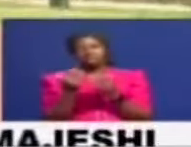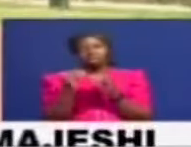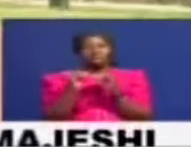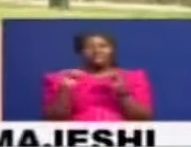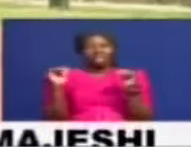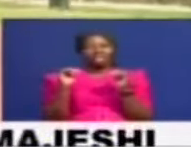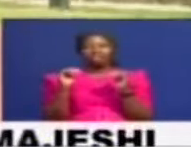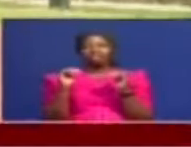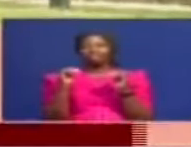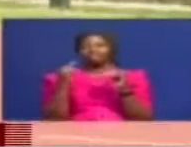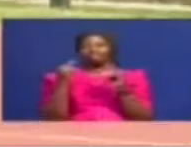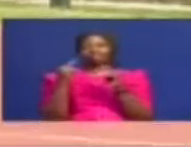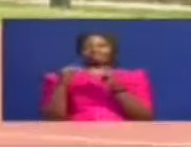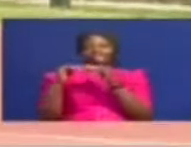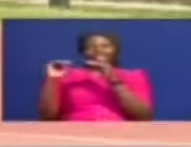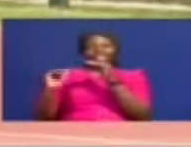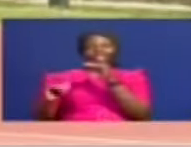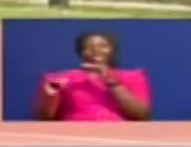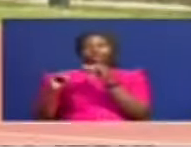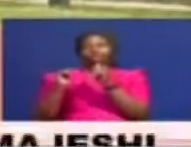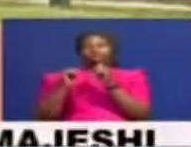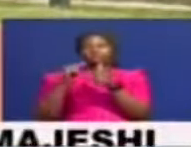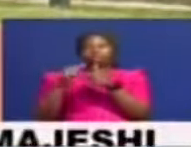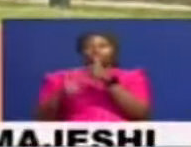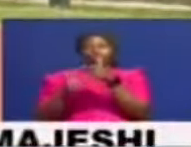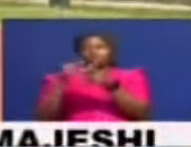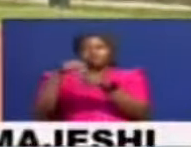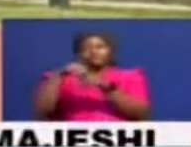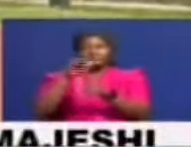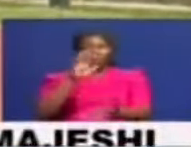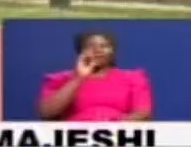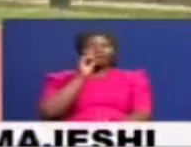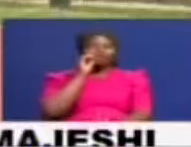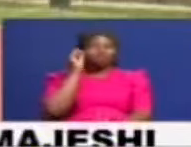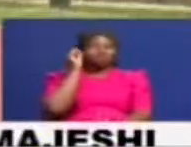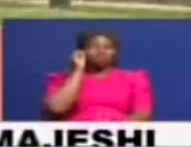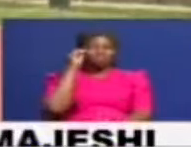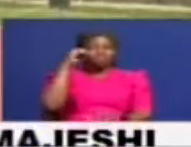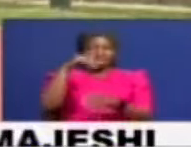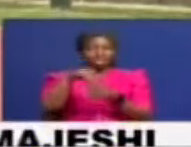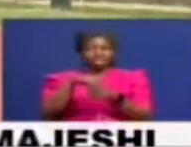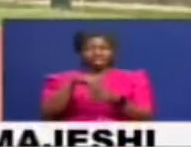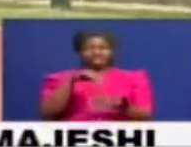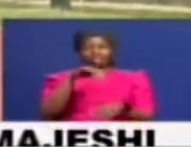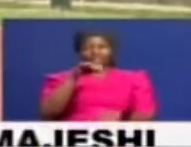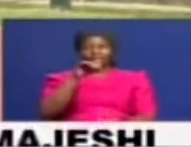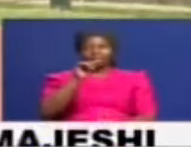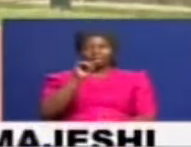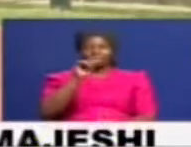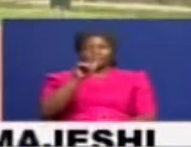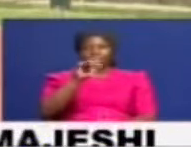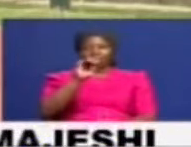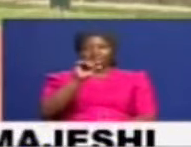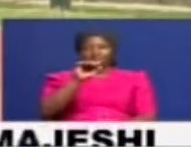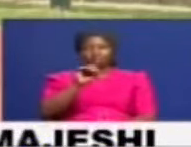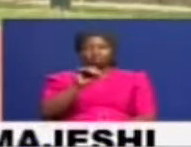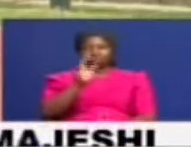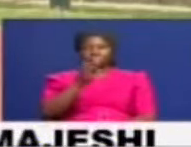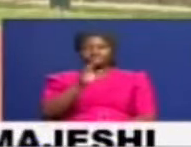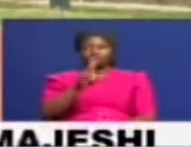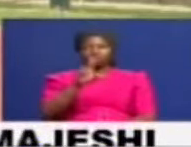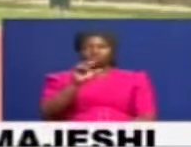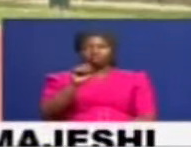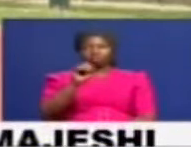at his home. We wait to see how that will be continuing. If you can see on your screen, those are soldiers